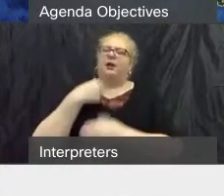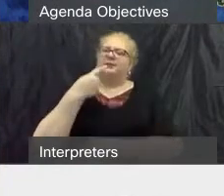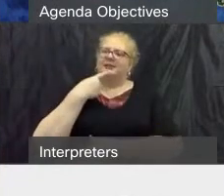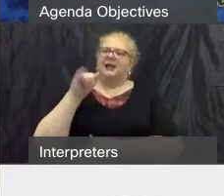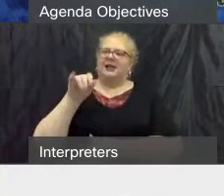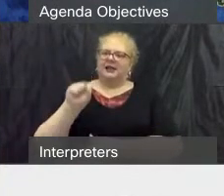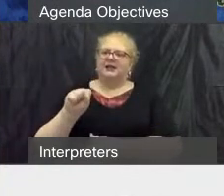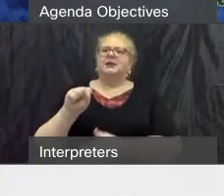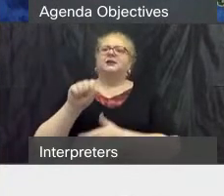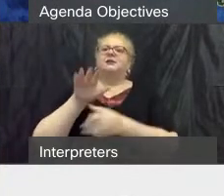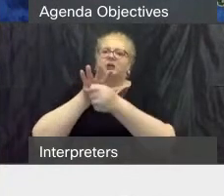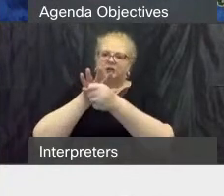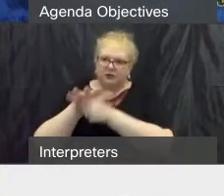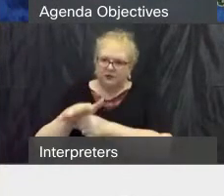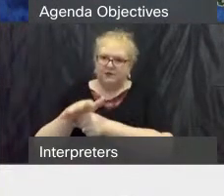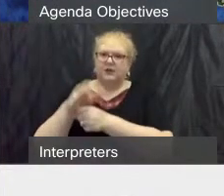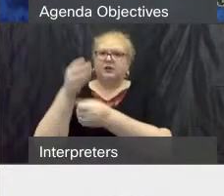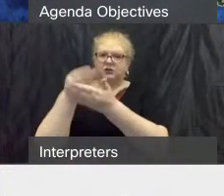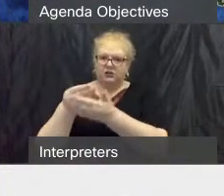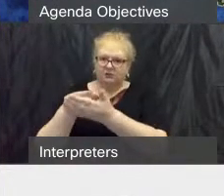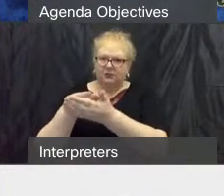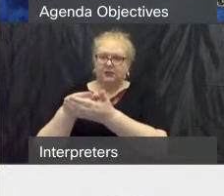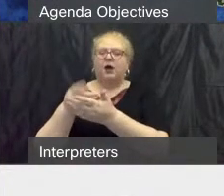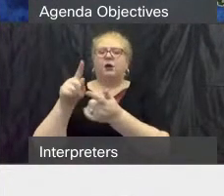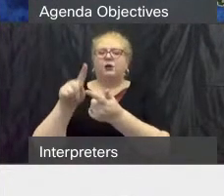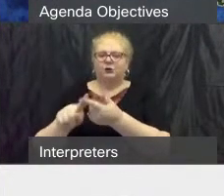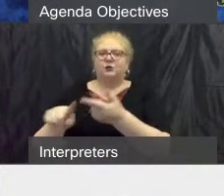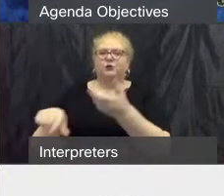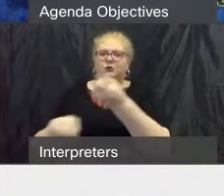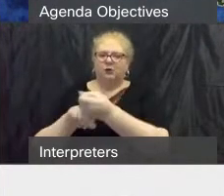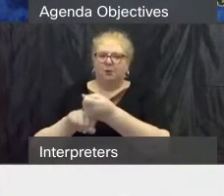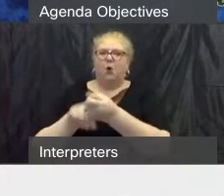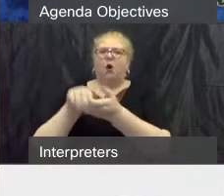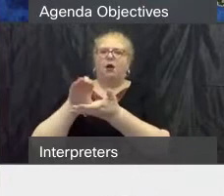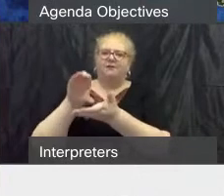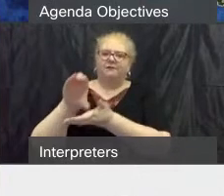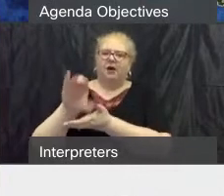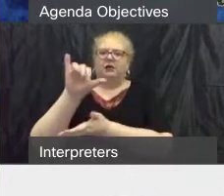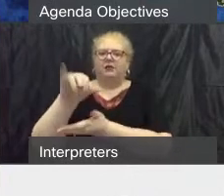to fund this type of program. I think we've got to figure out